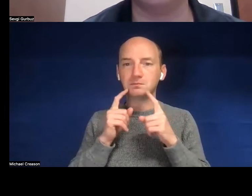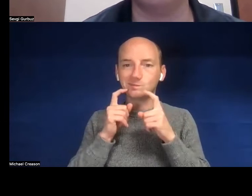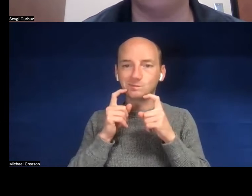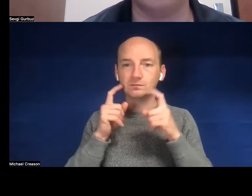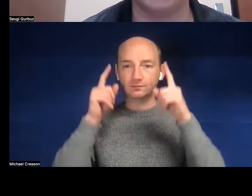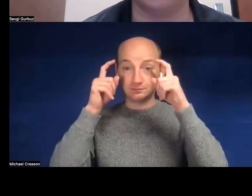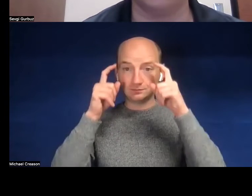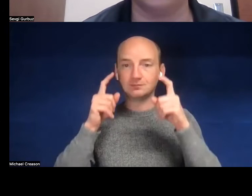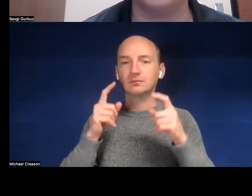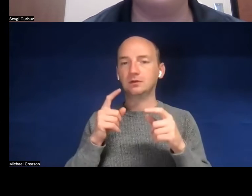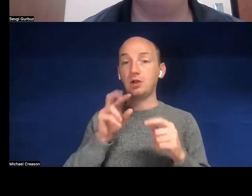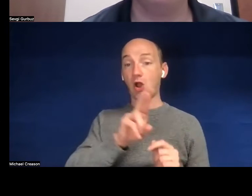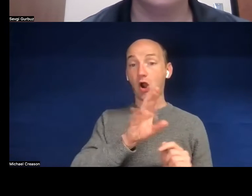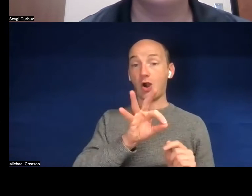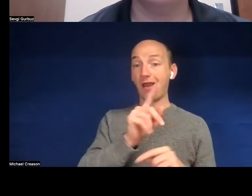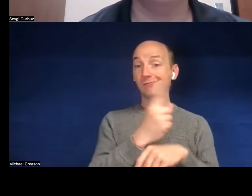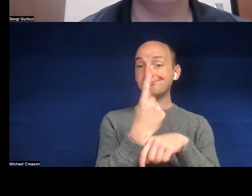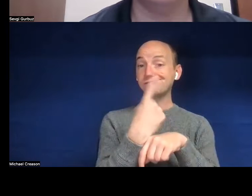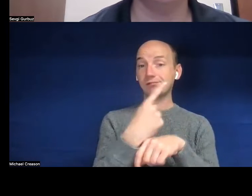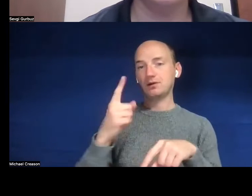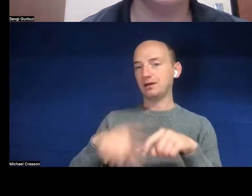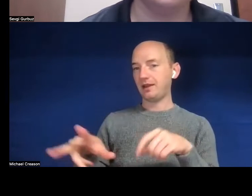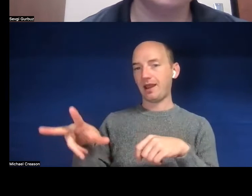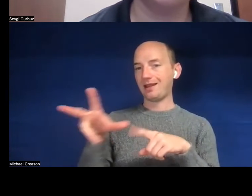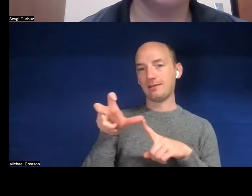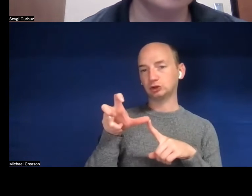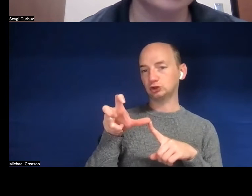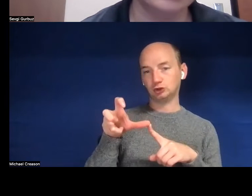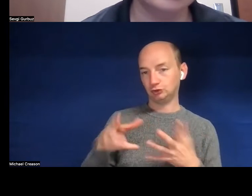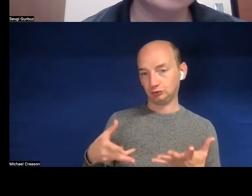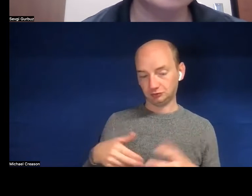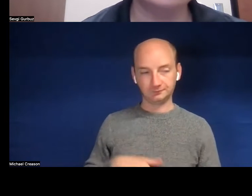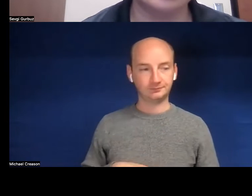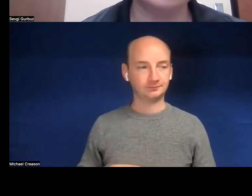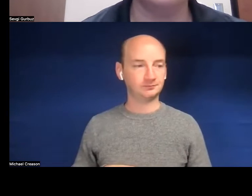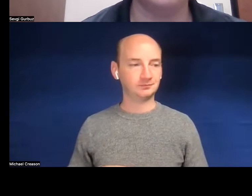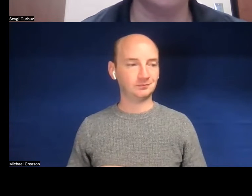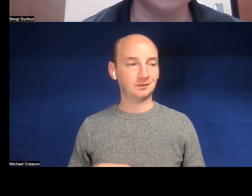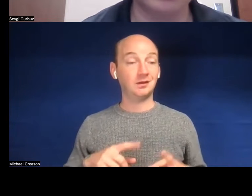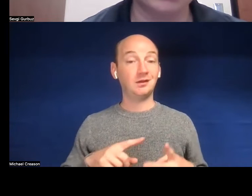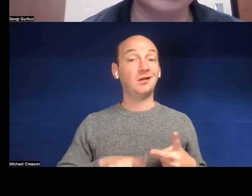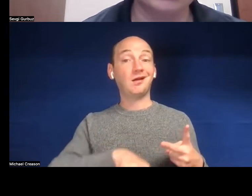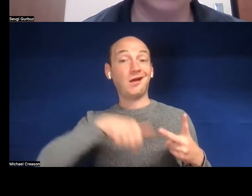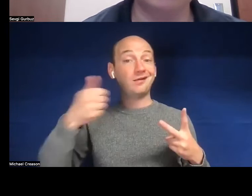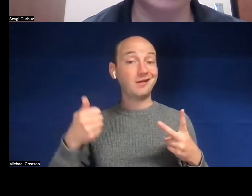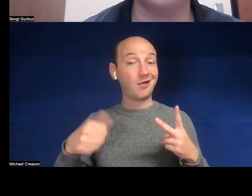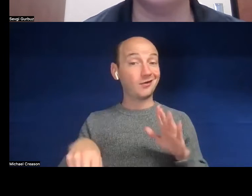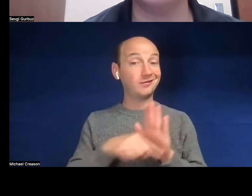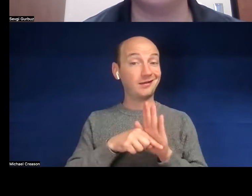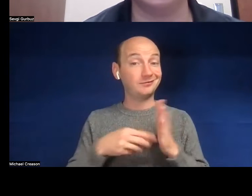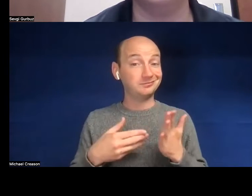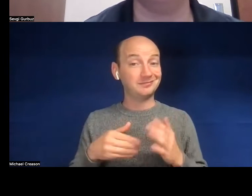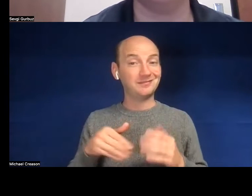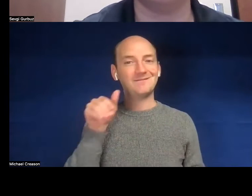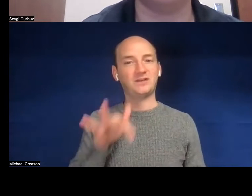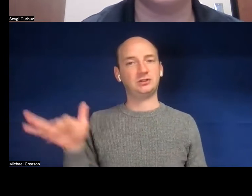be captured by RF sensors. Another disadvantage currently is that finger spelling would be difficult